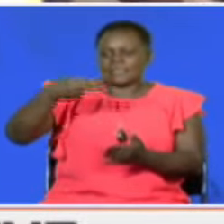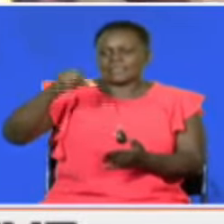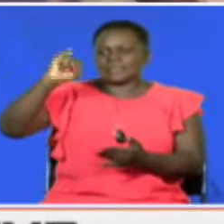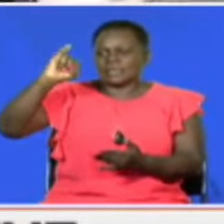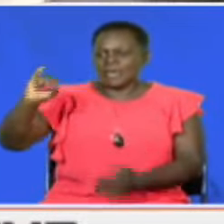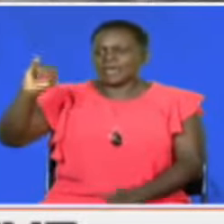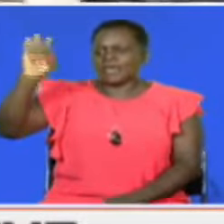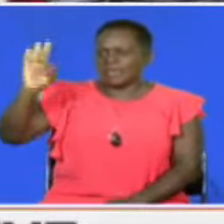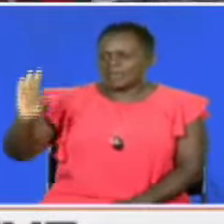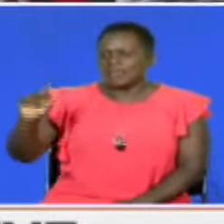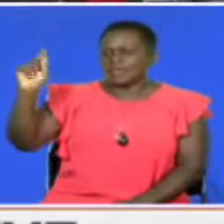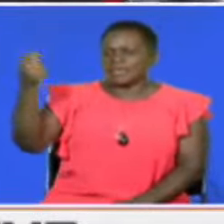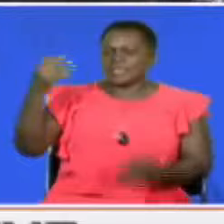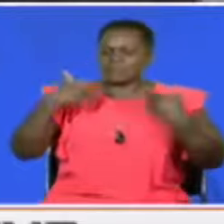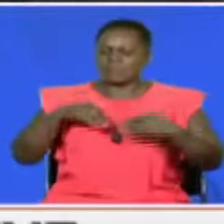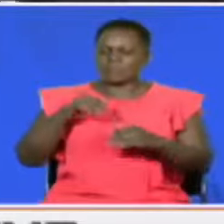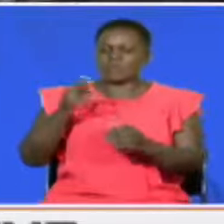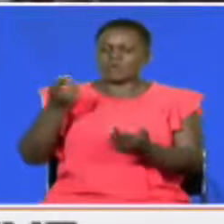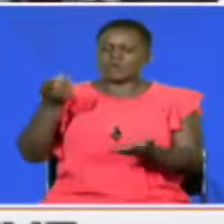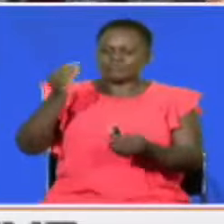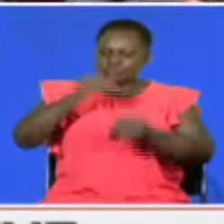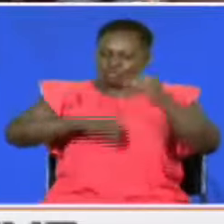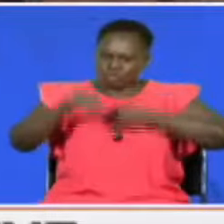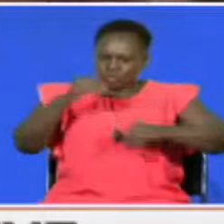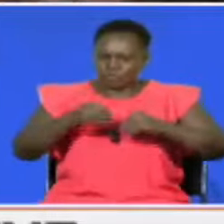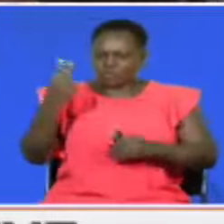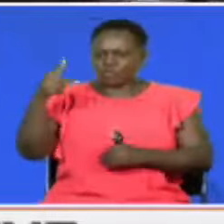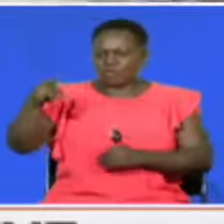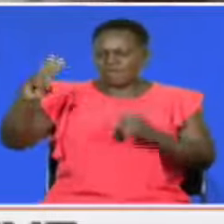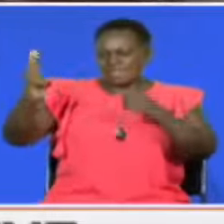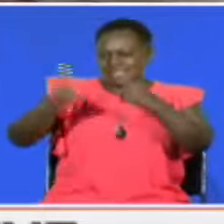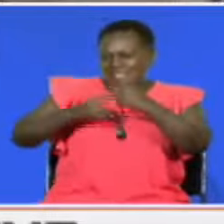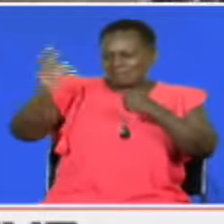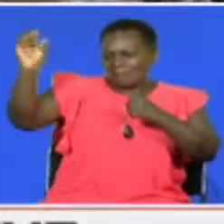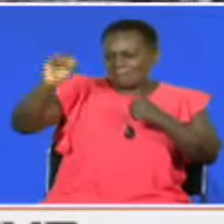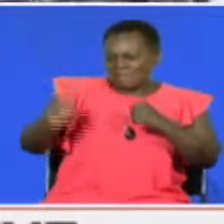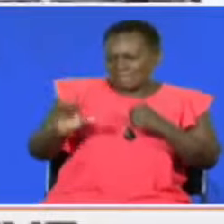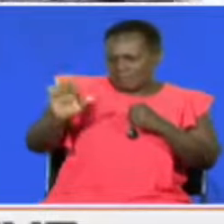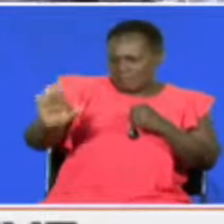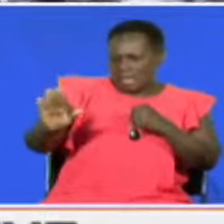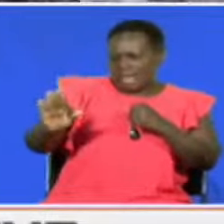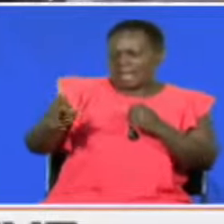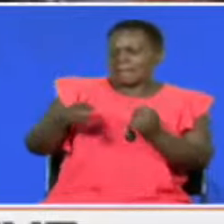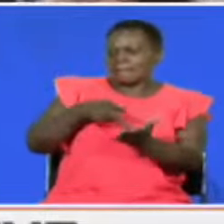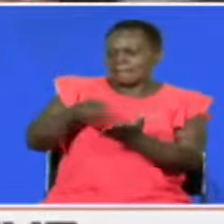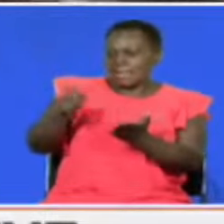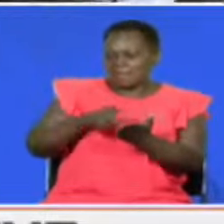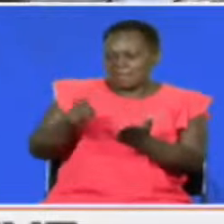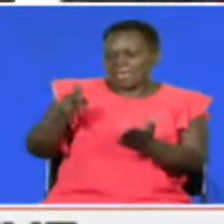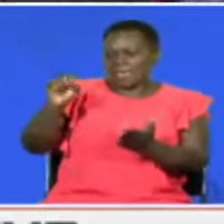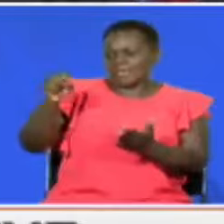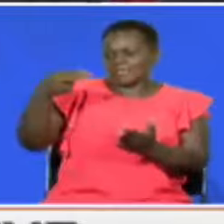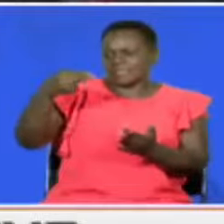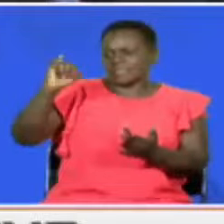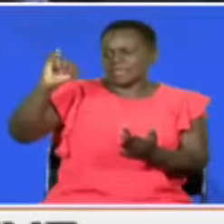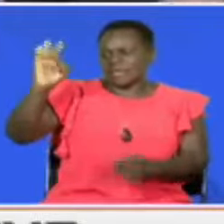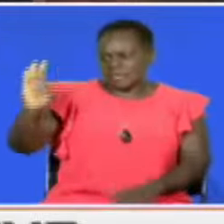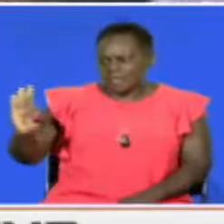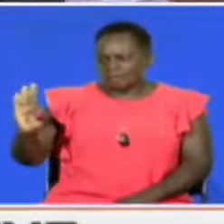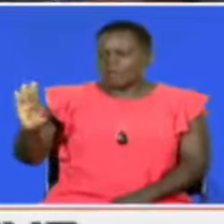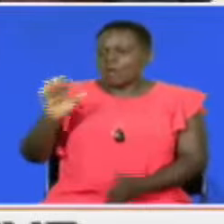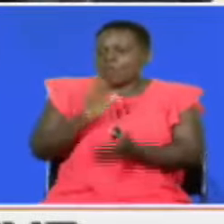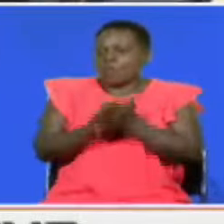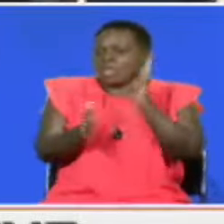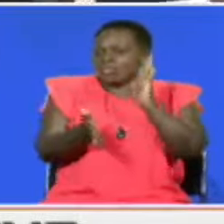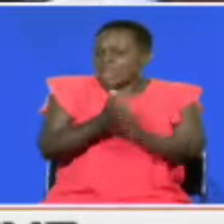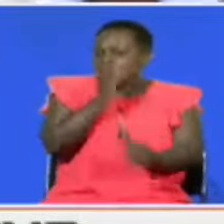SHIF. Kenyans are required to contribute 2.7% of their income towards SHIF. Those